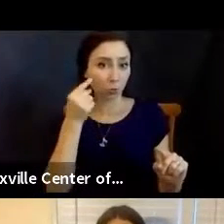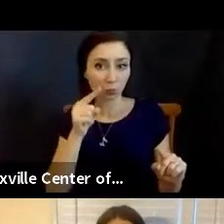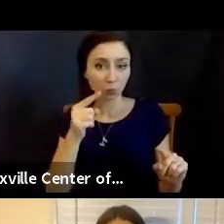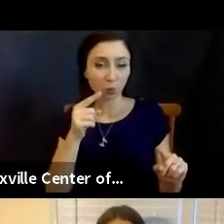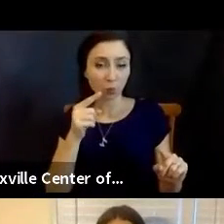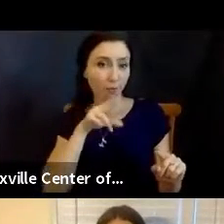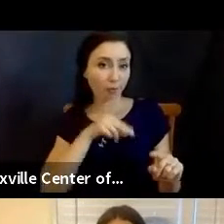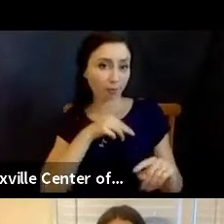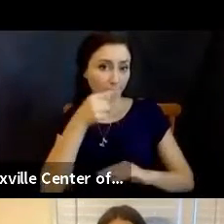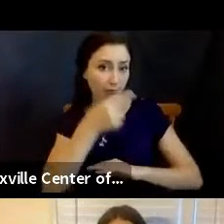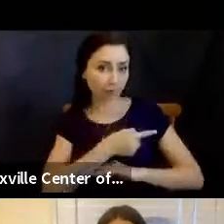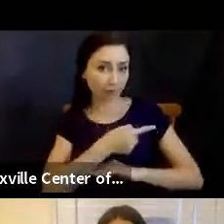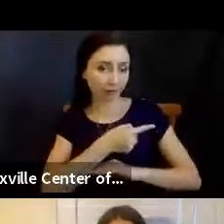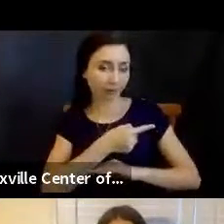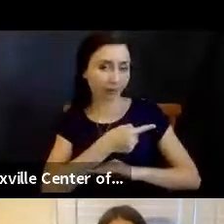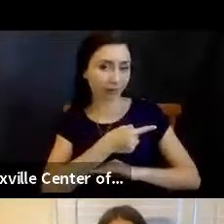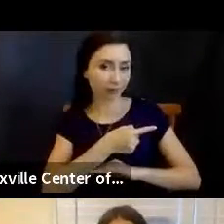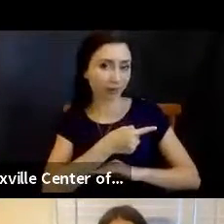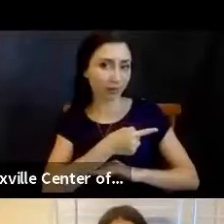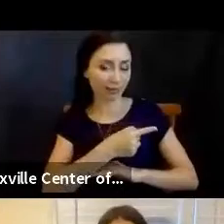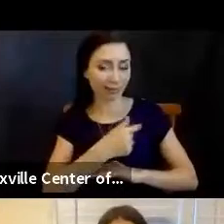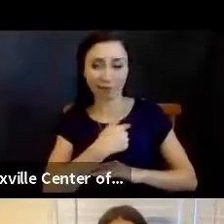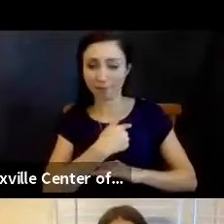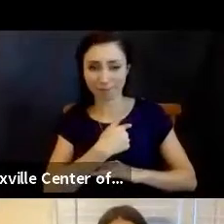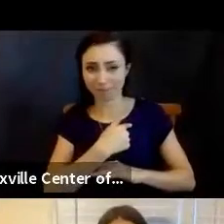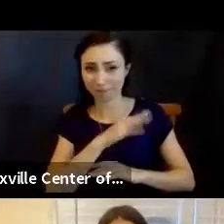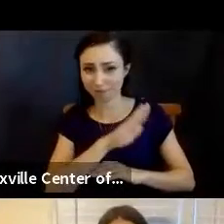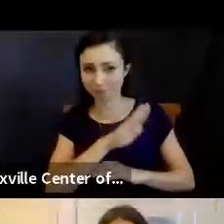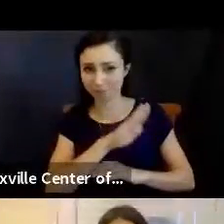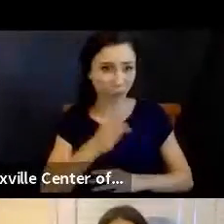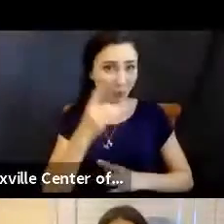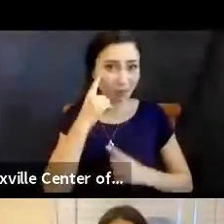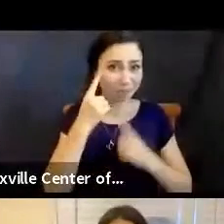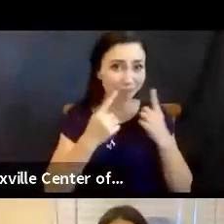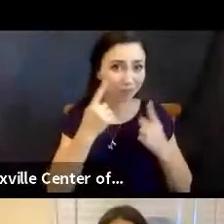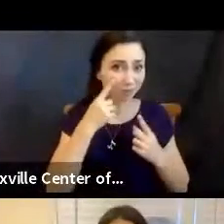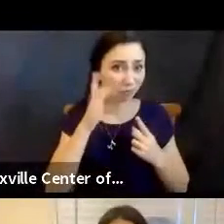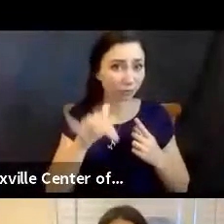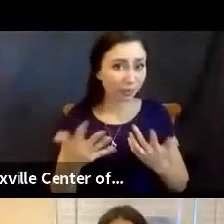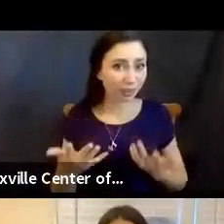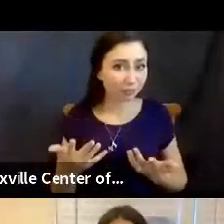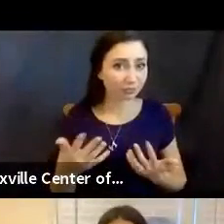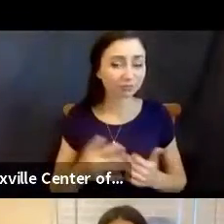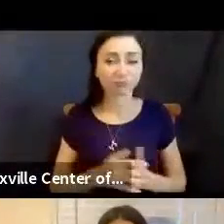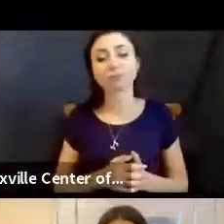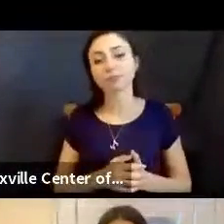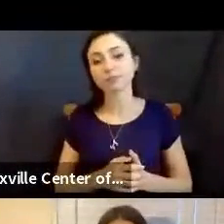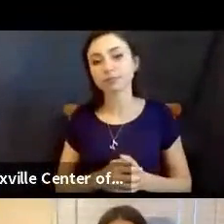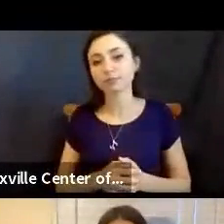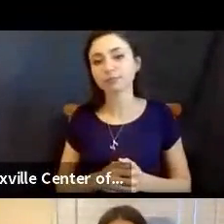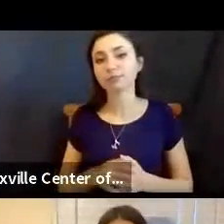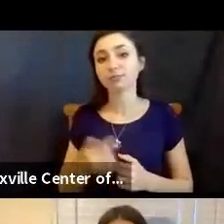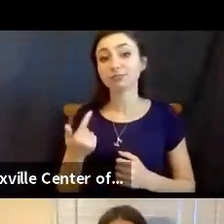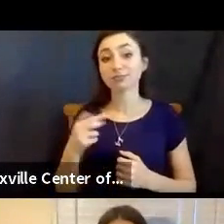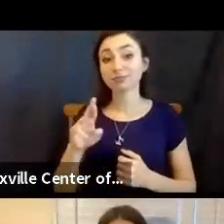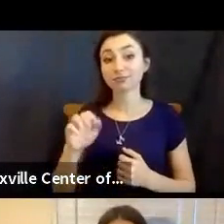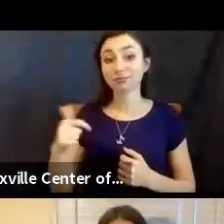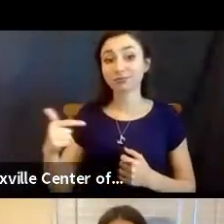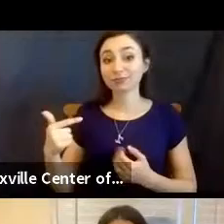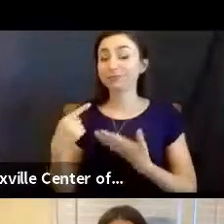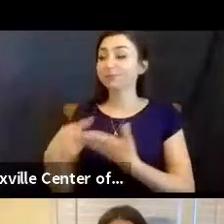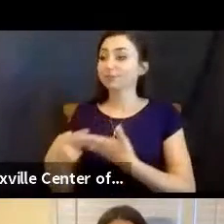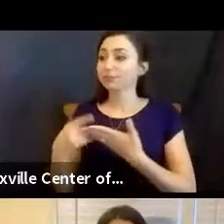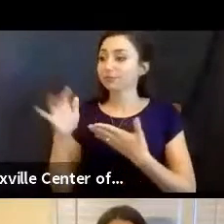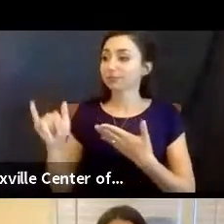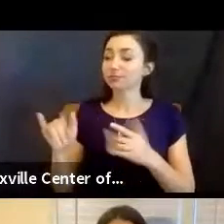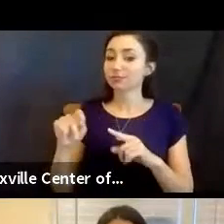Thanksgiving. I just wanted to see what the thoughts were on that point. Well, we've actually discussed that with